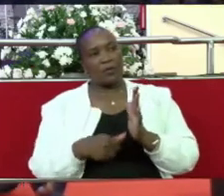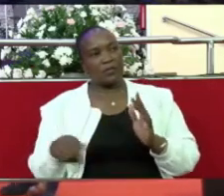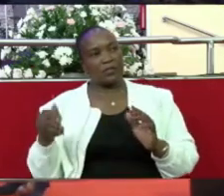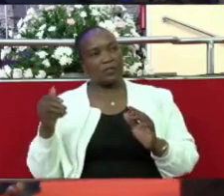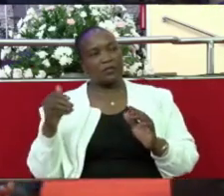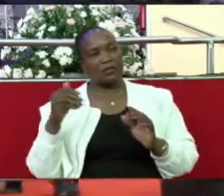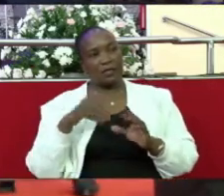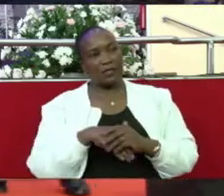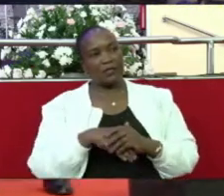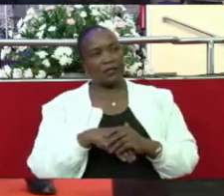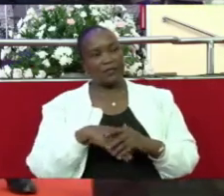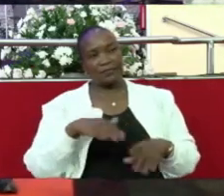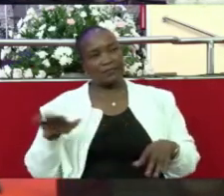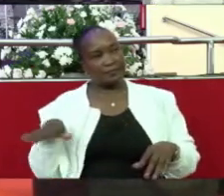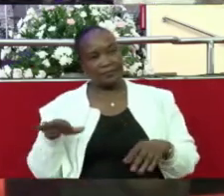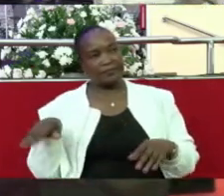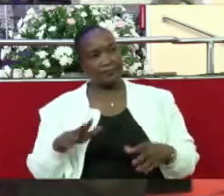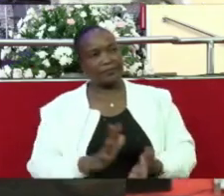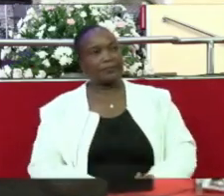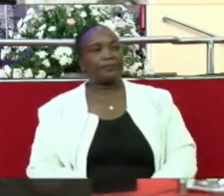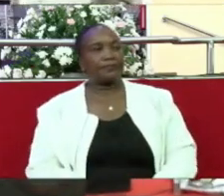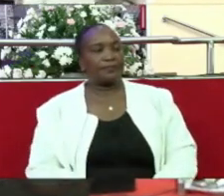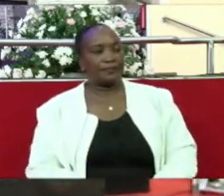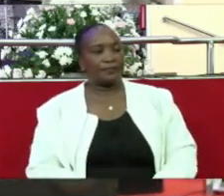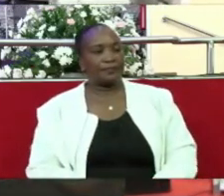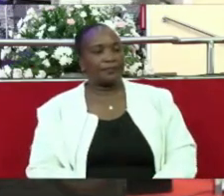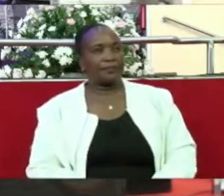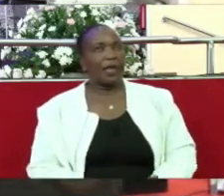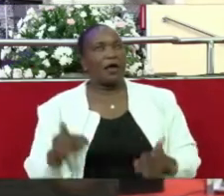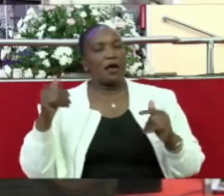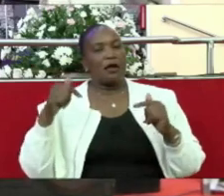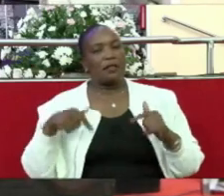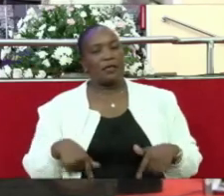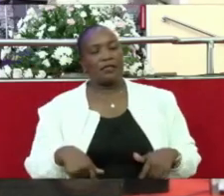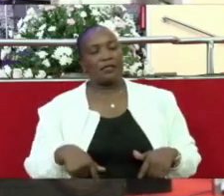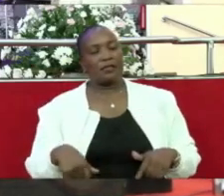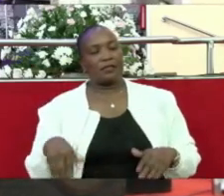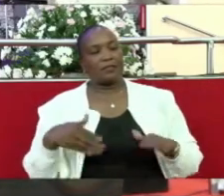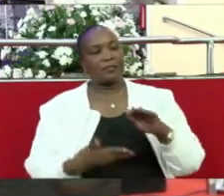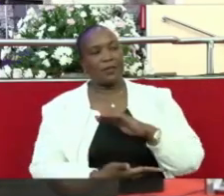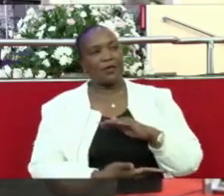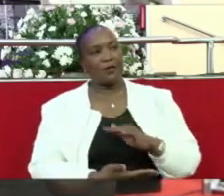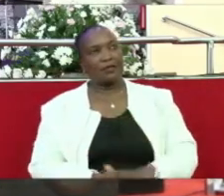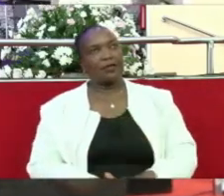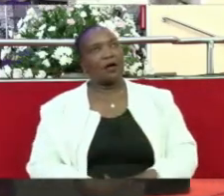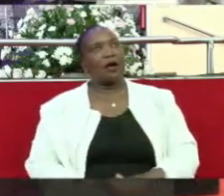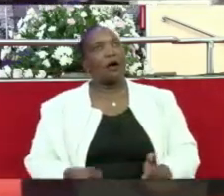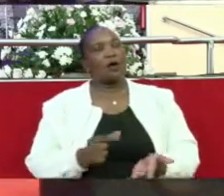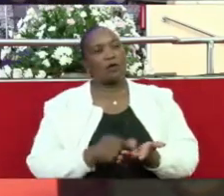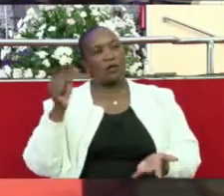because of the grace of God. This morning, the grace of God, it changes from just inviting